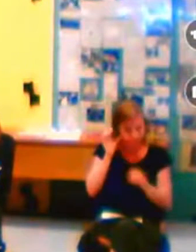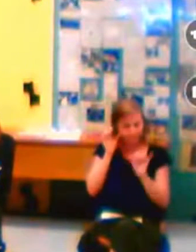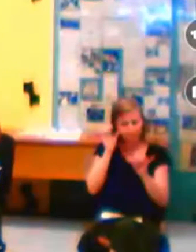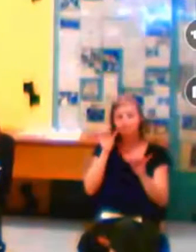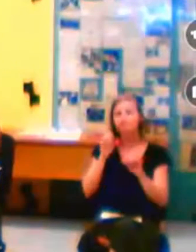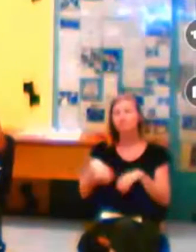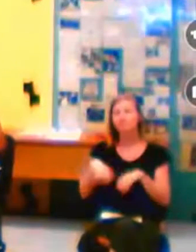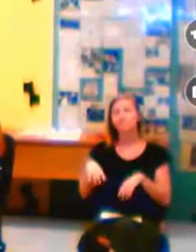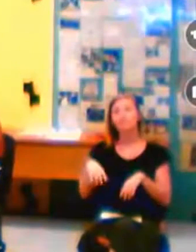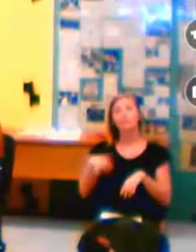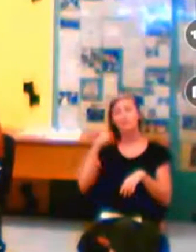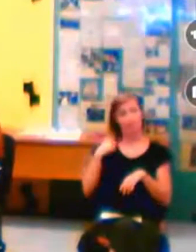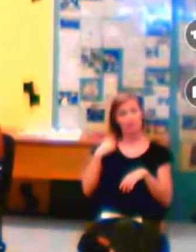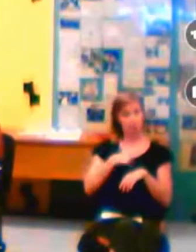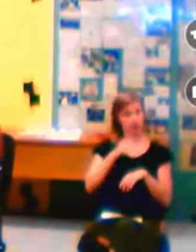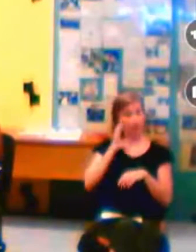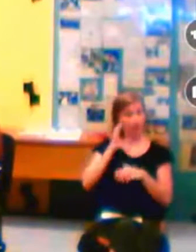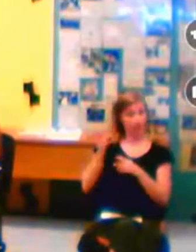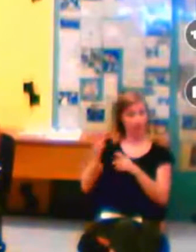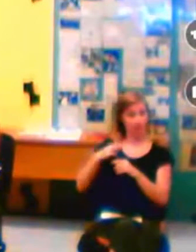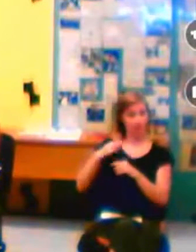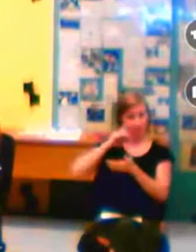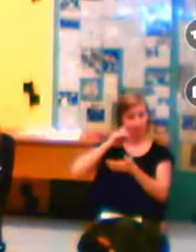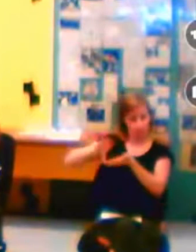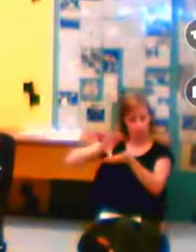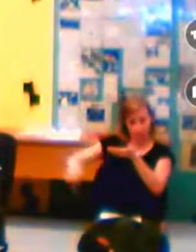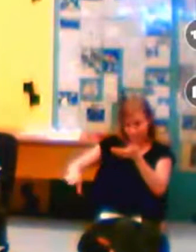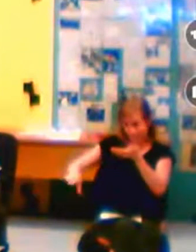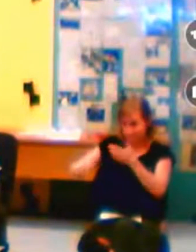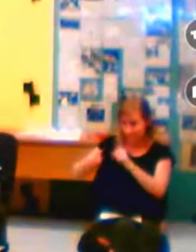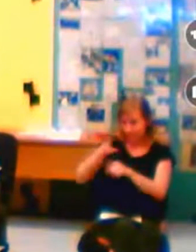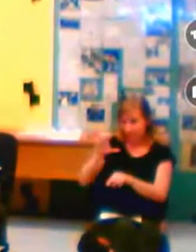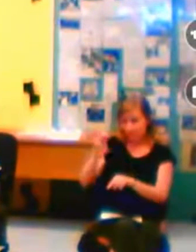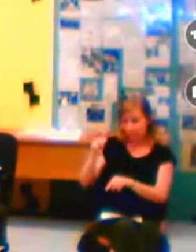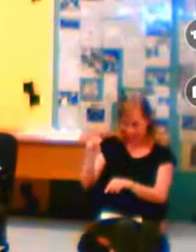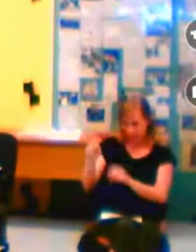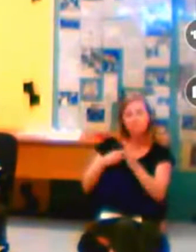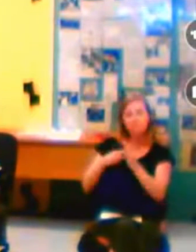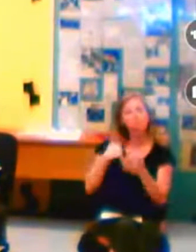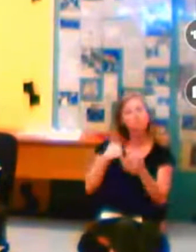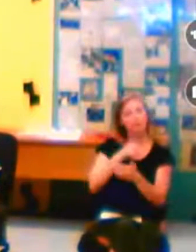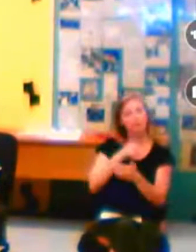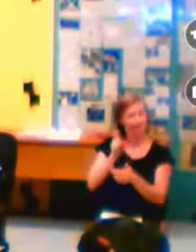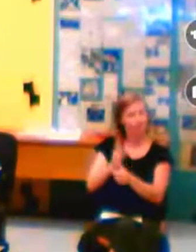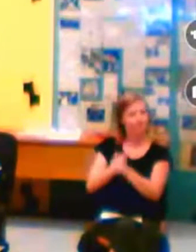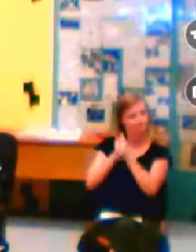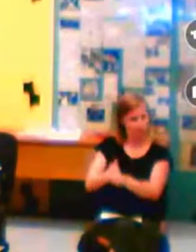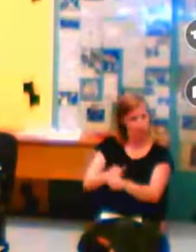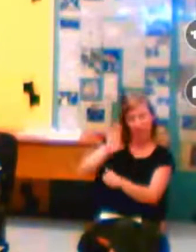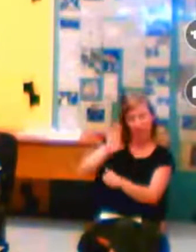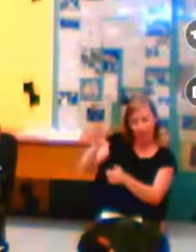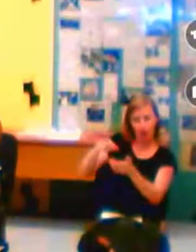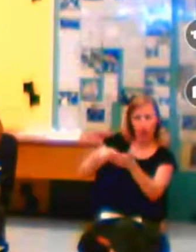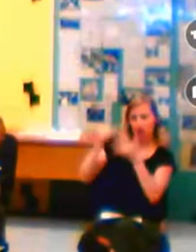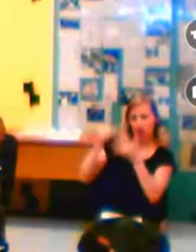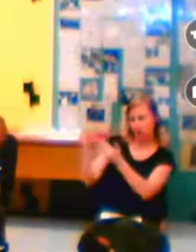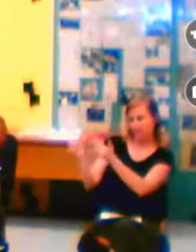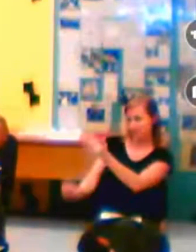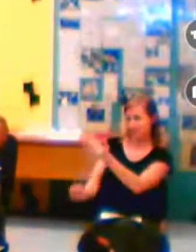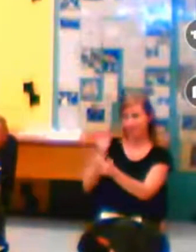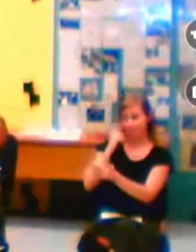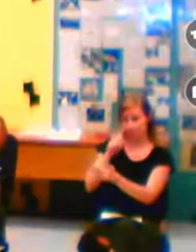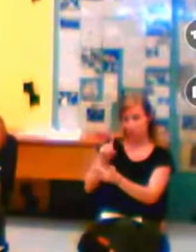CMS enforces these by taking complaints if a state isn't doing something. And again, because we'd be applying